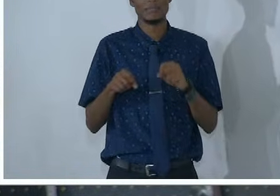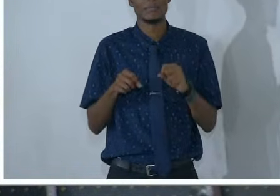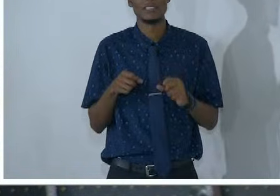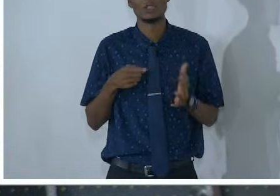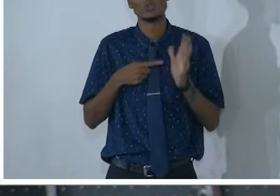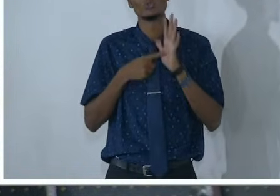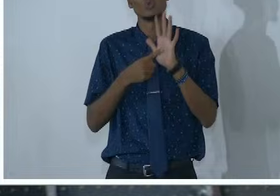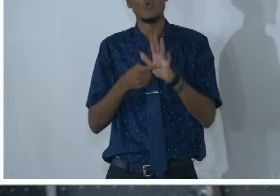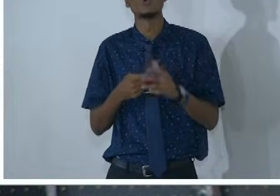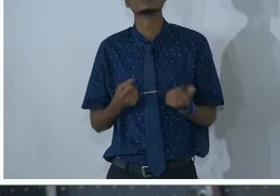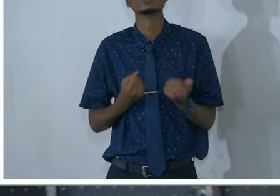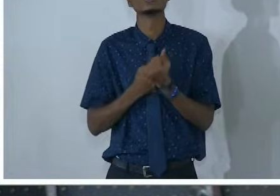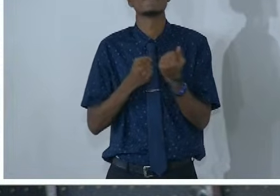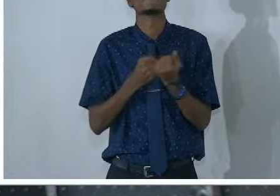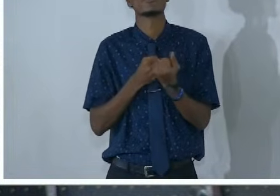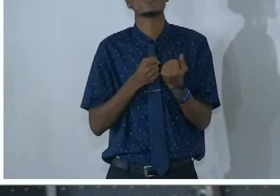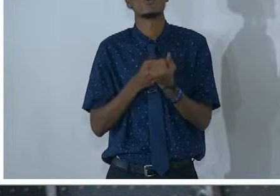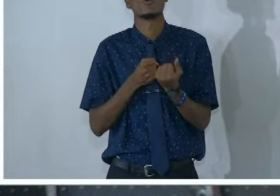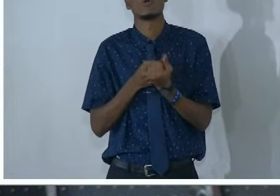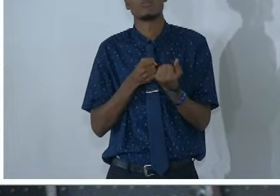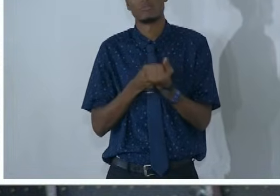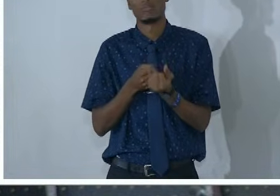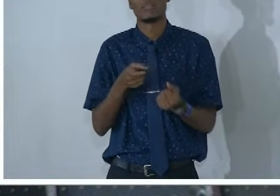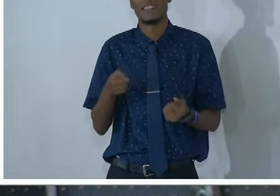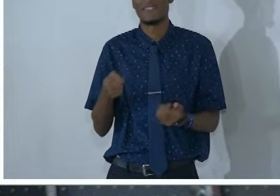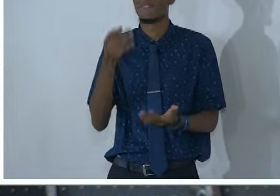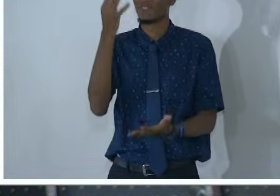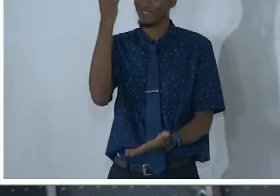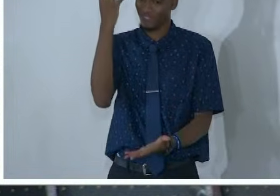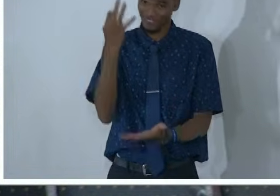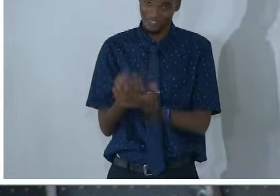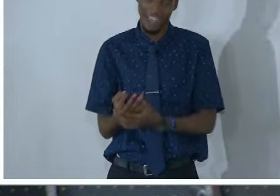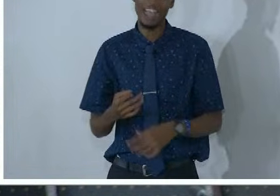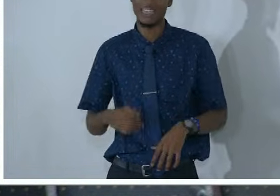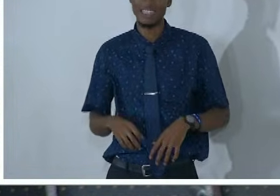supports this fact. Some